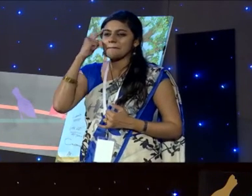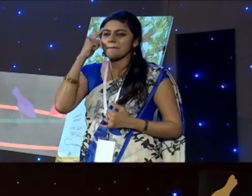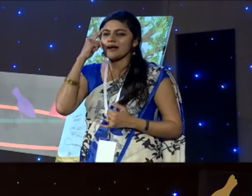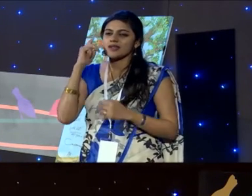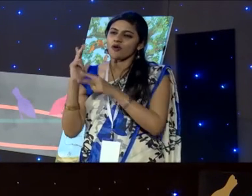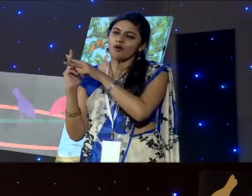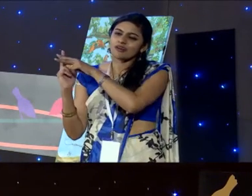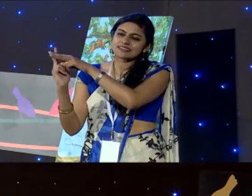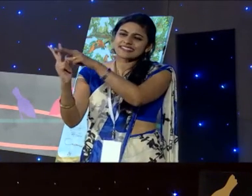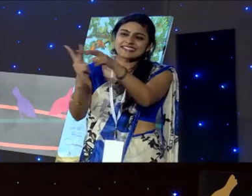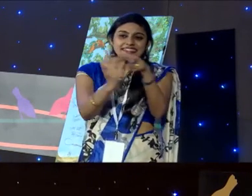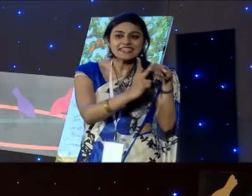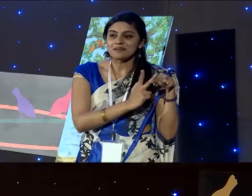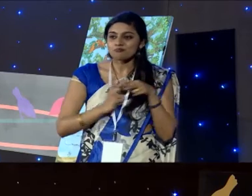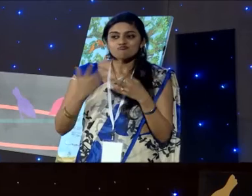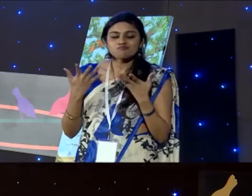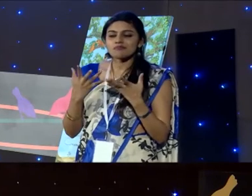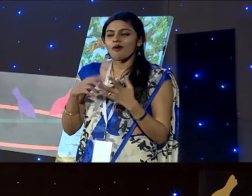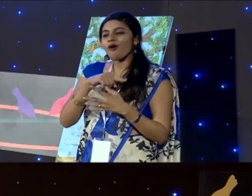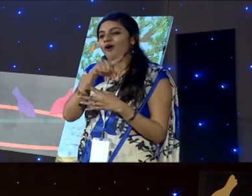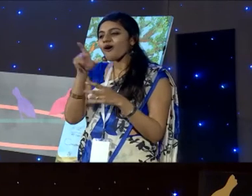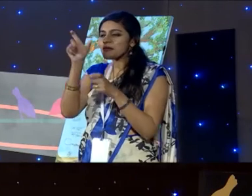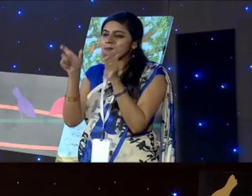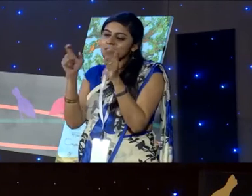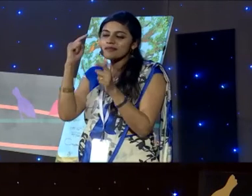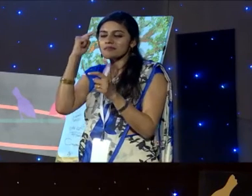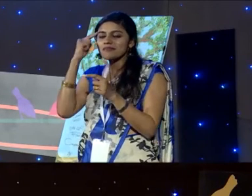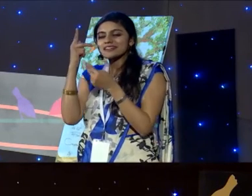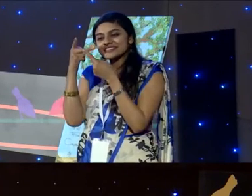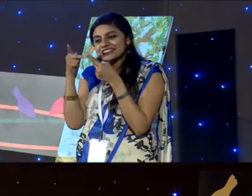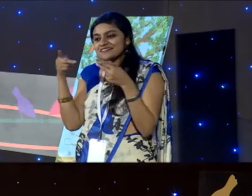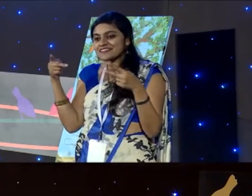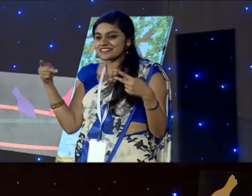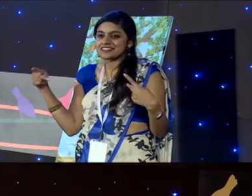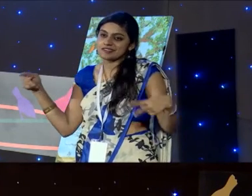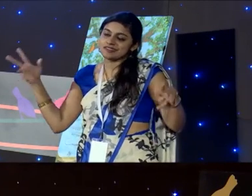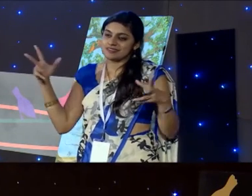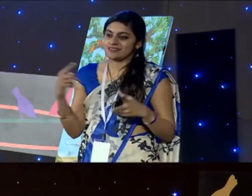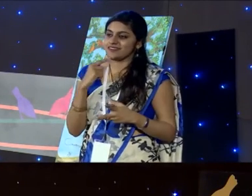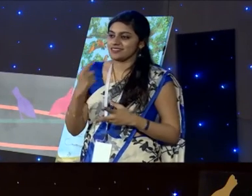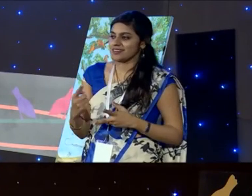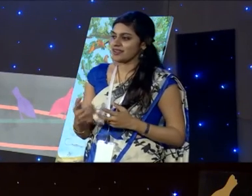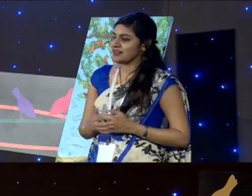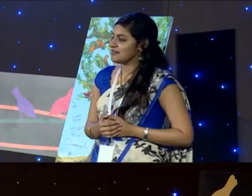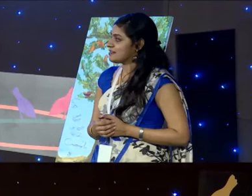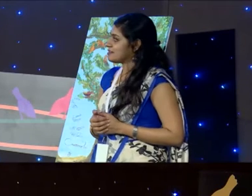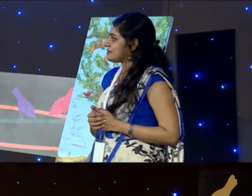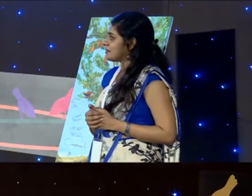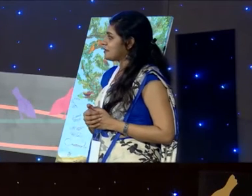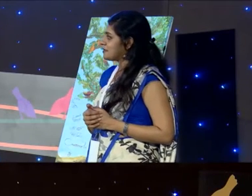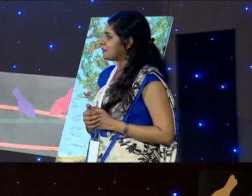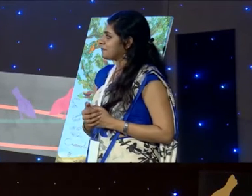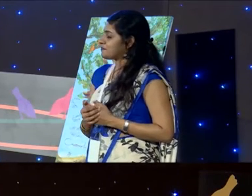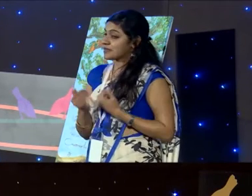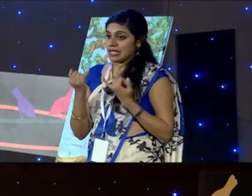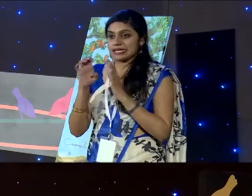way to be normal, in quotes. There are many different ways to be normal. Some people have strengths